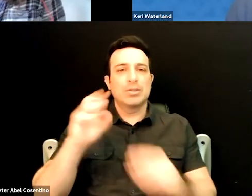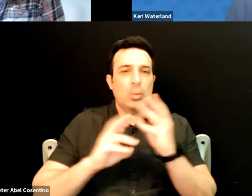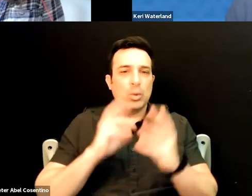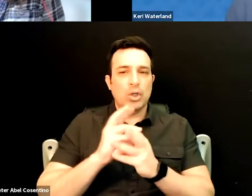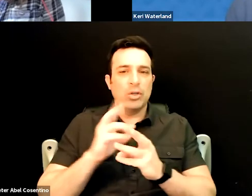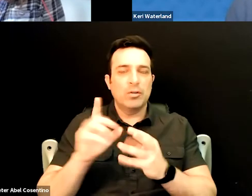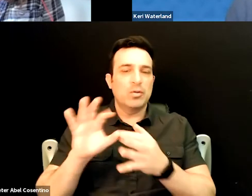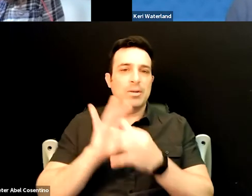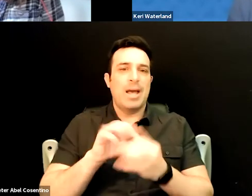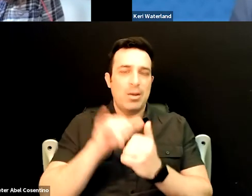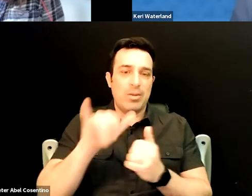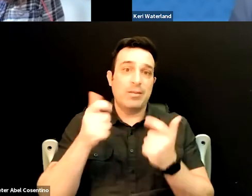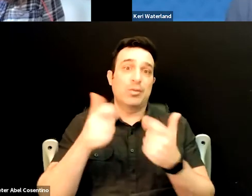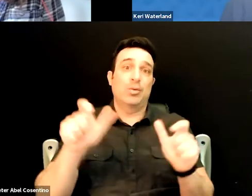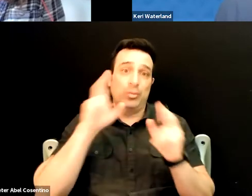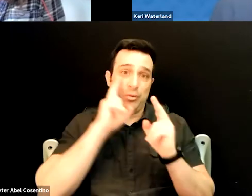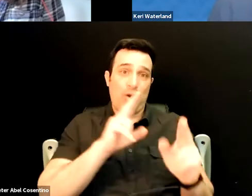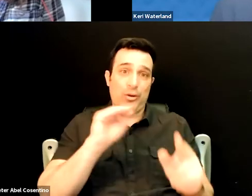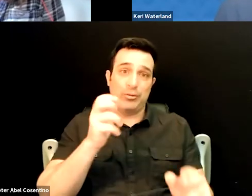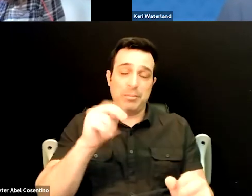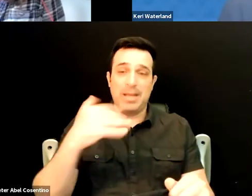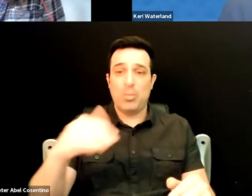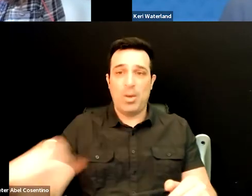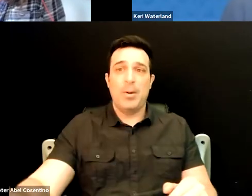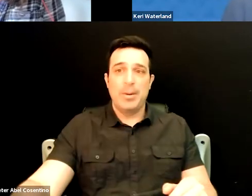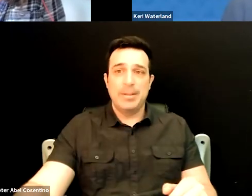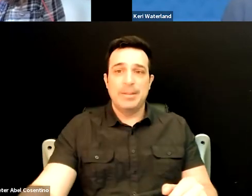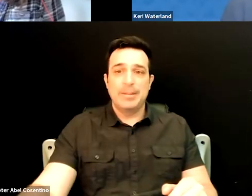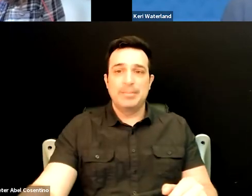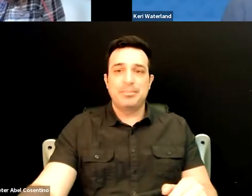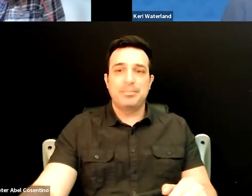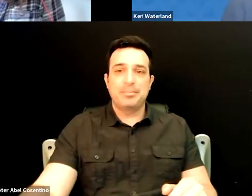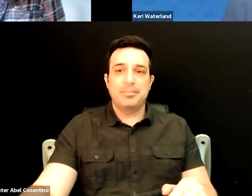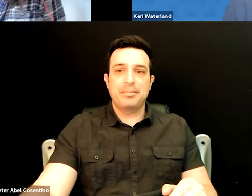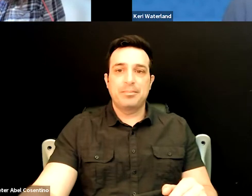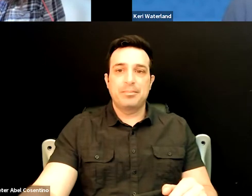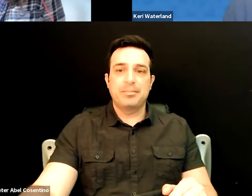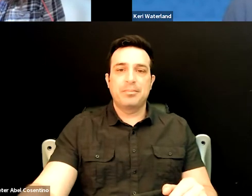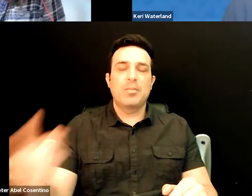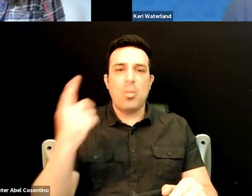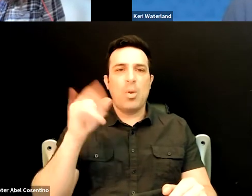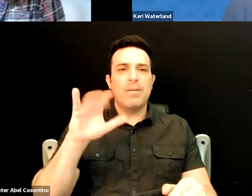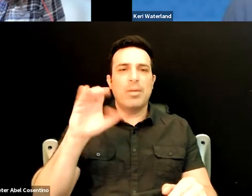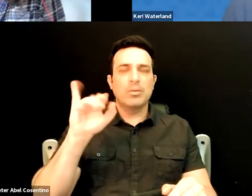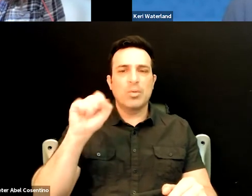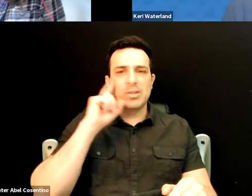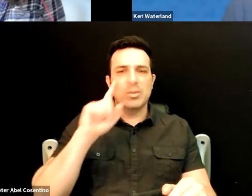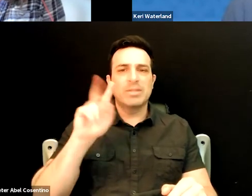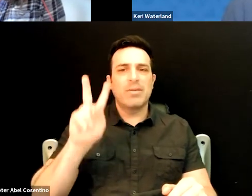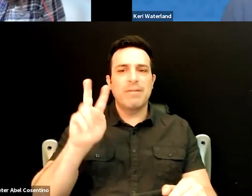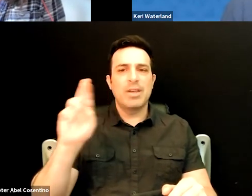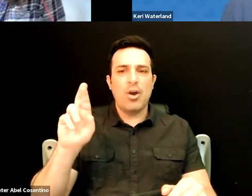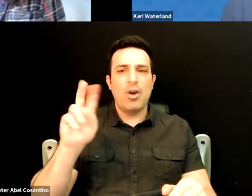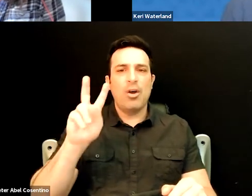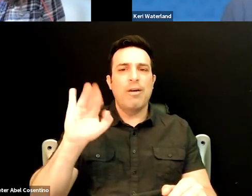tying to that, those are huge honors, Megan. One of those coins was for creating a virtual reality training series to